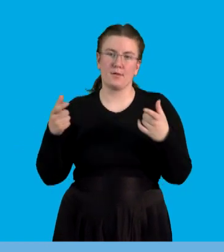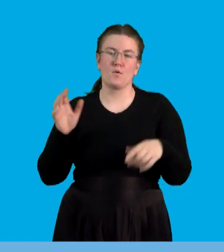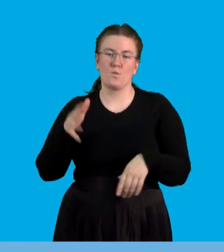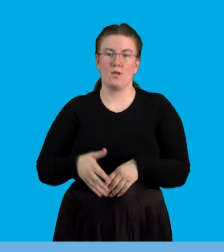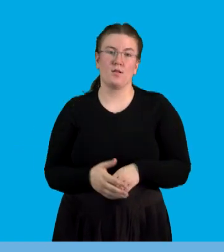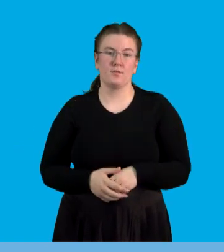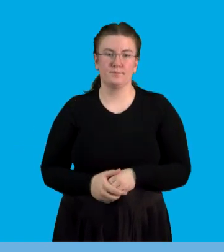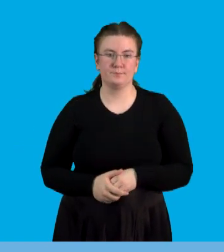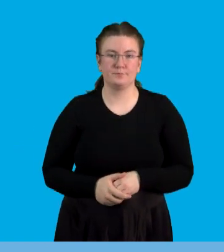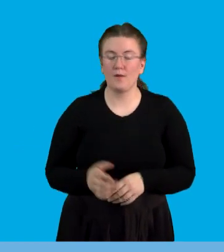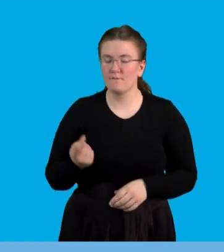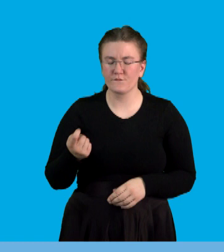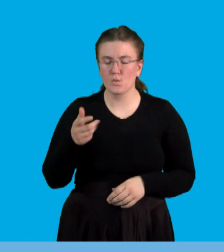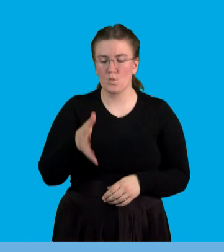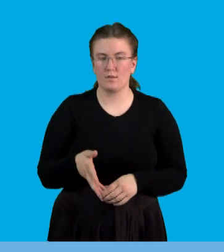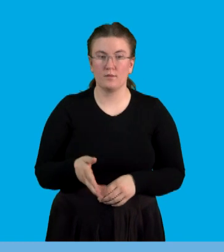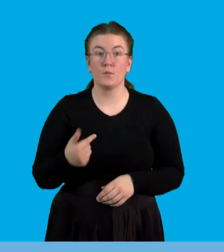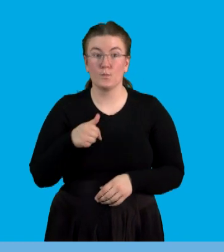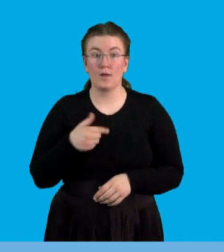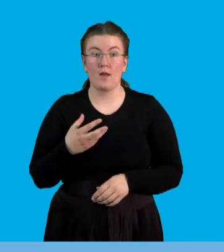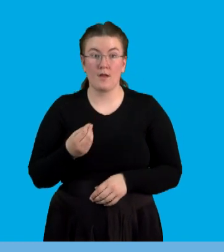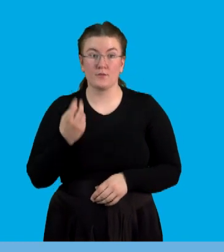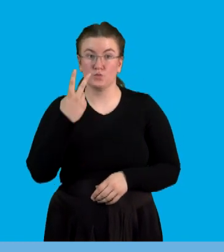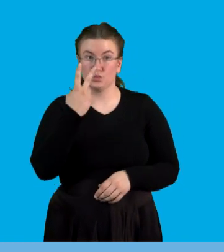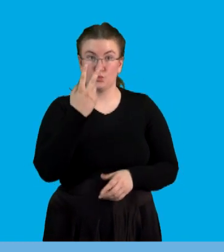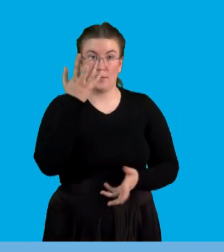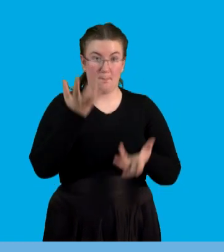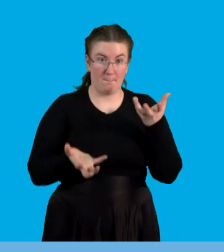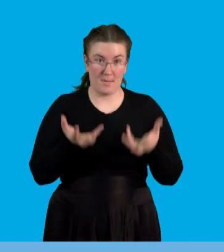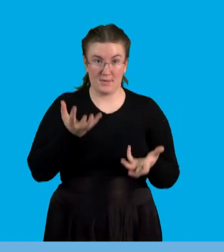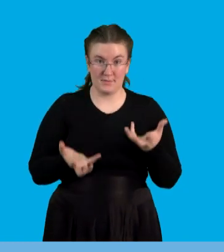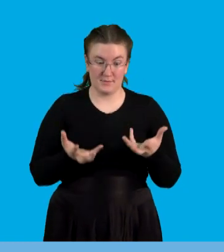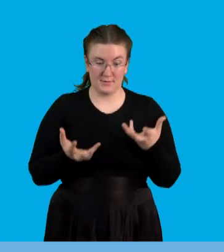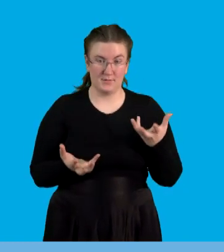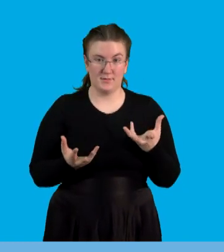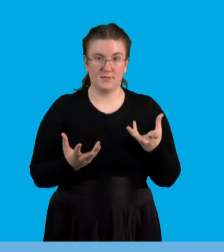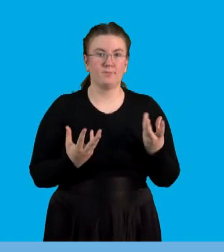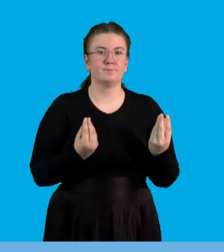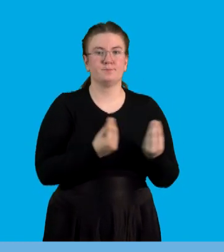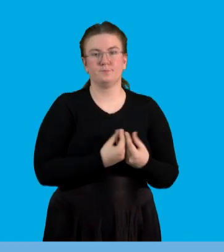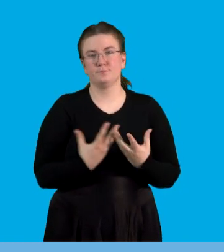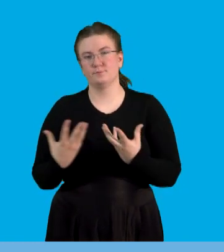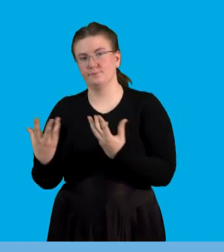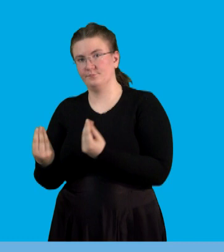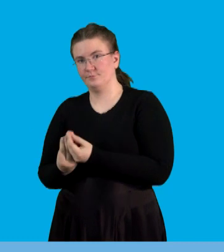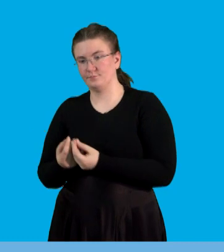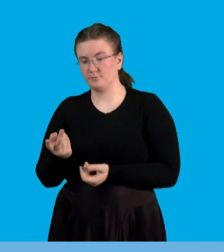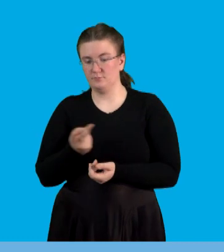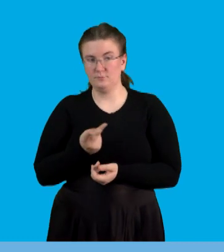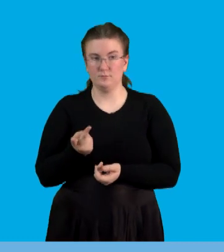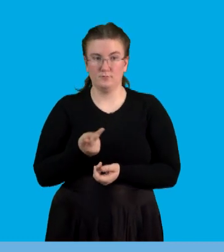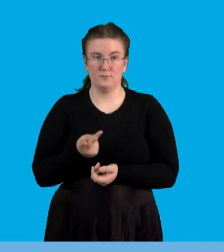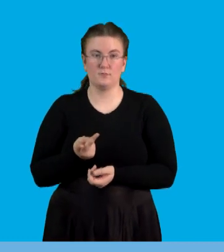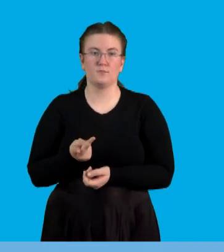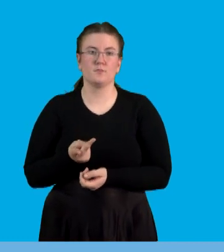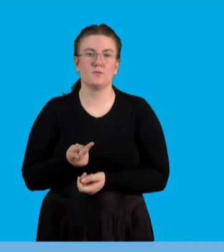masses and we have smaller masses again, so the force of attraction between these two objects is going to be greater